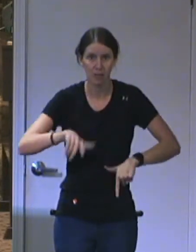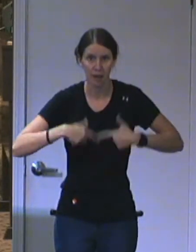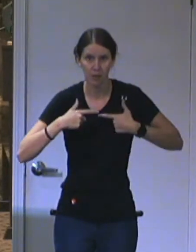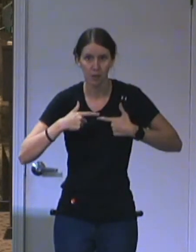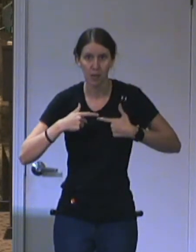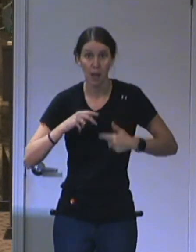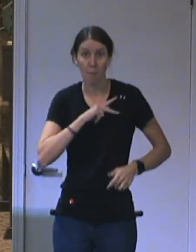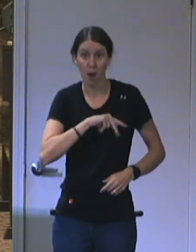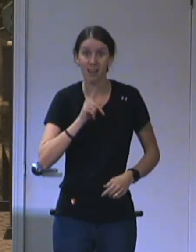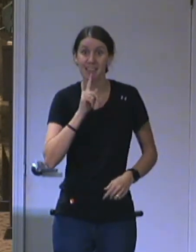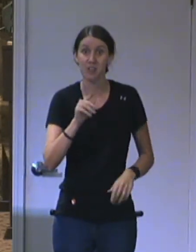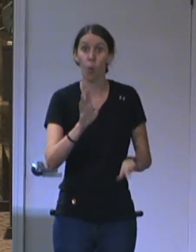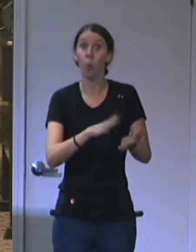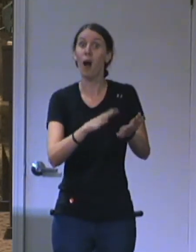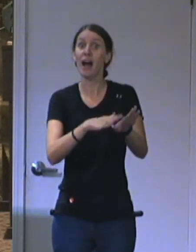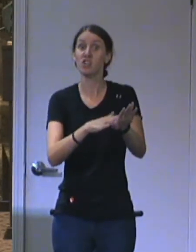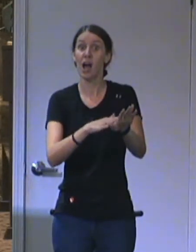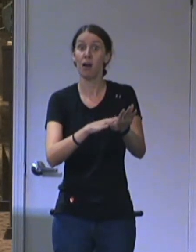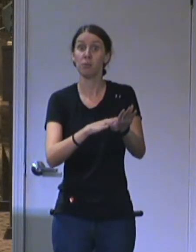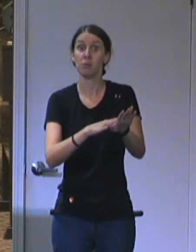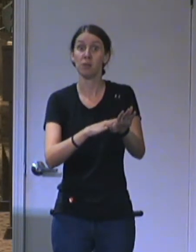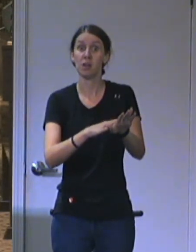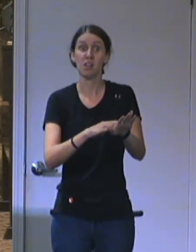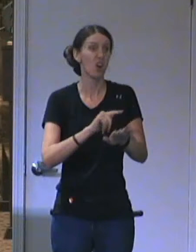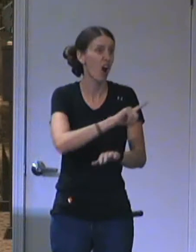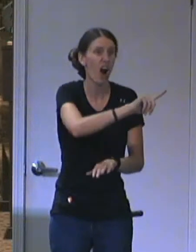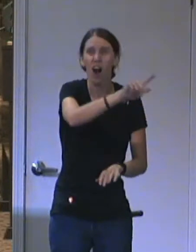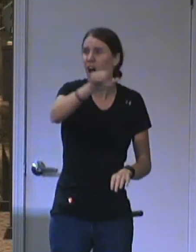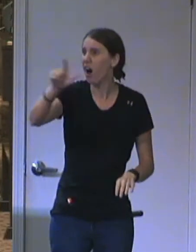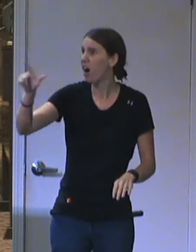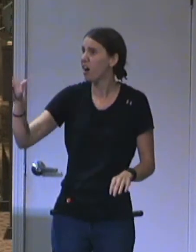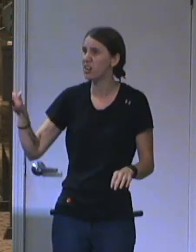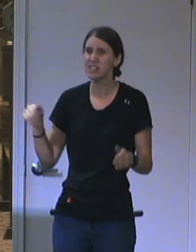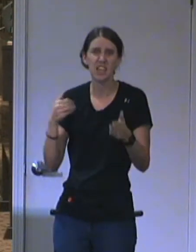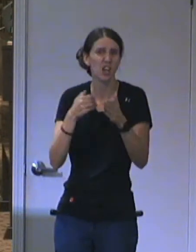says, watch out for them. They're everywhere, even in the church.